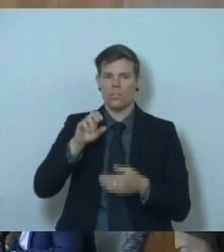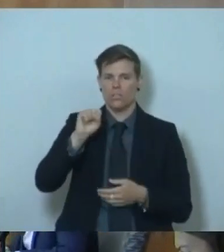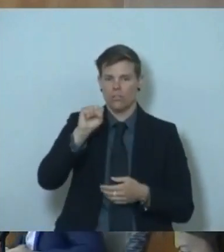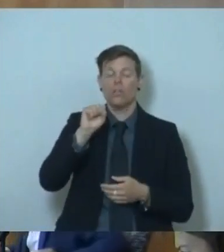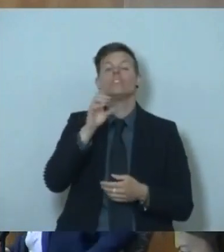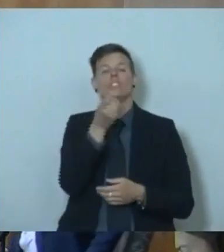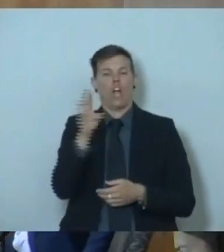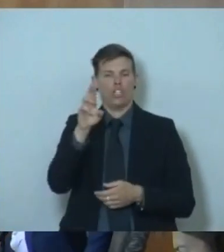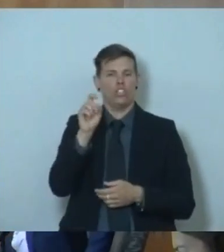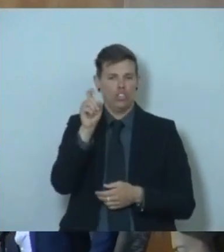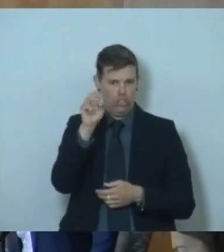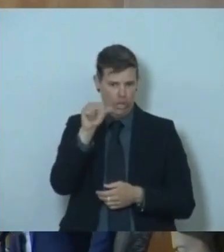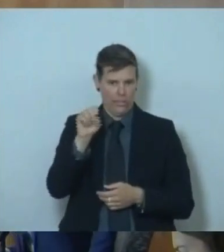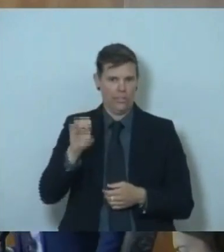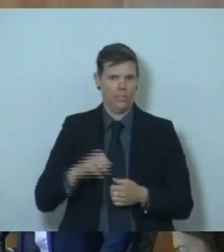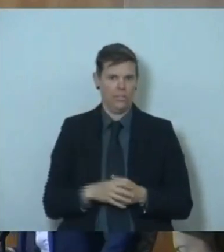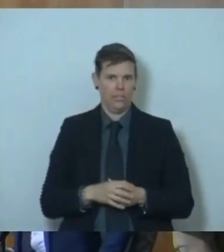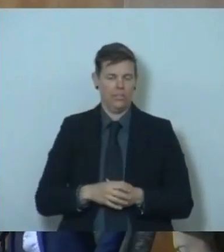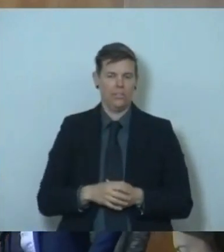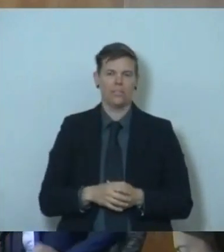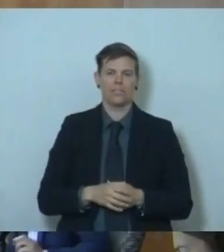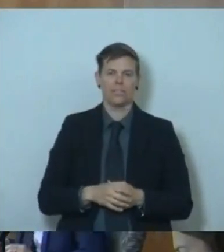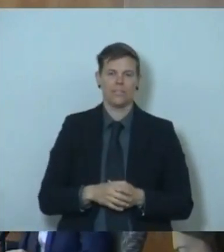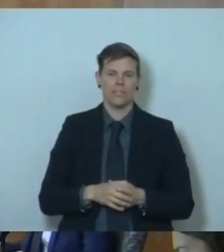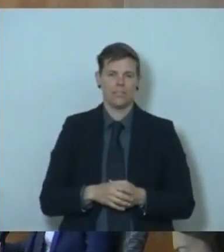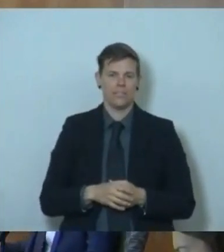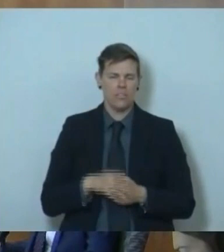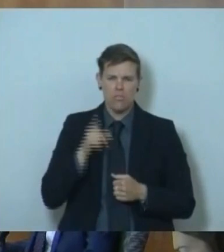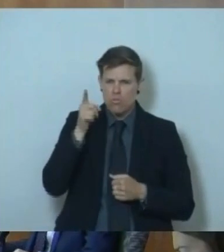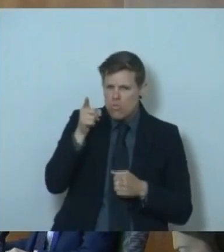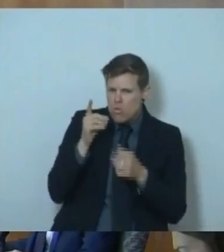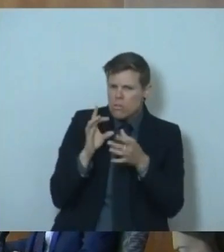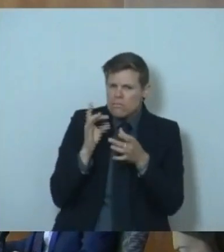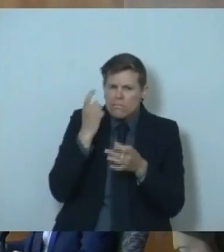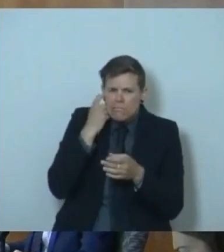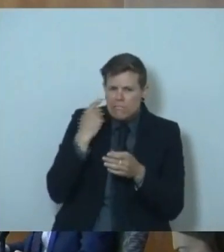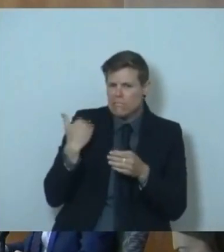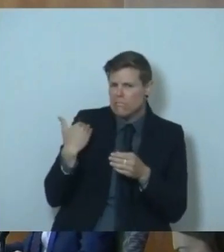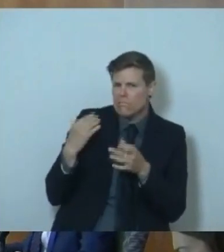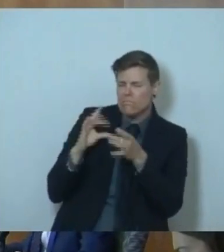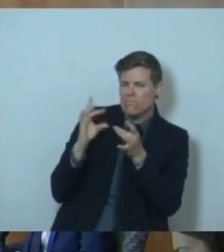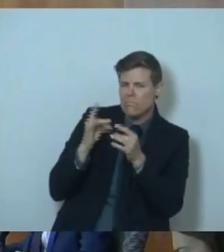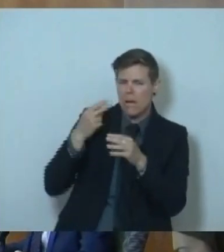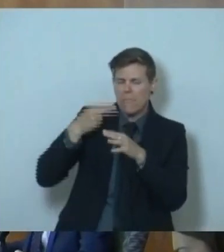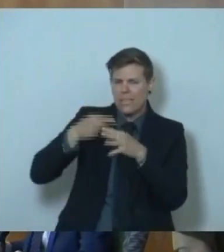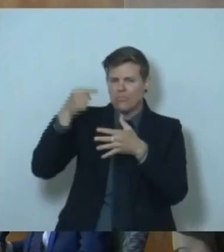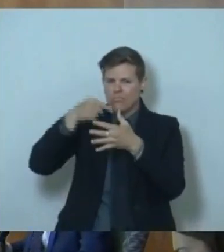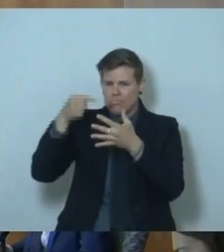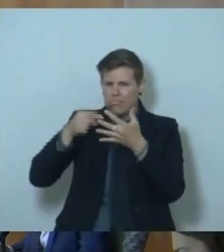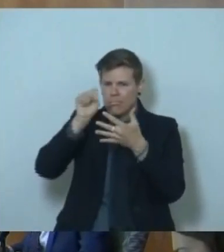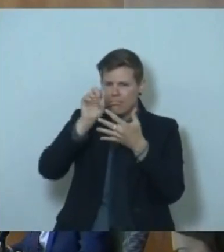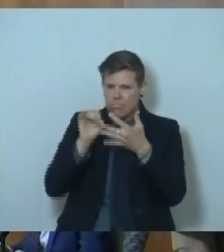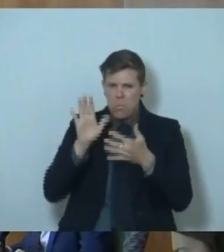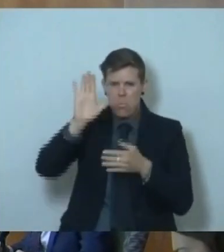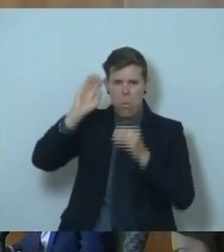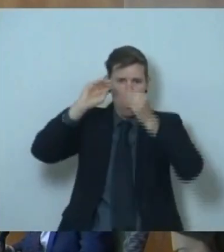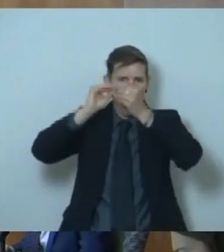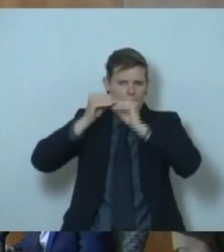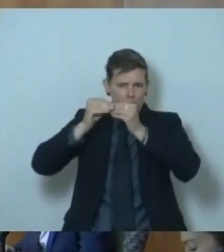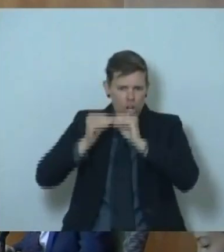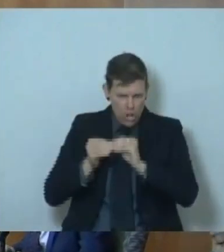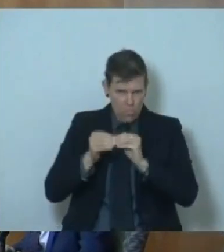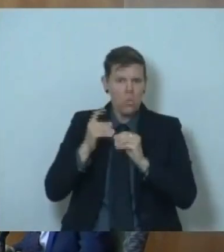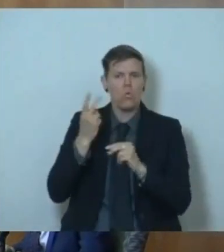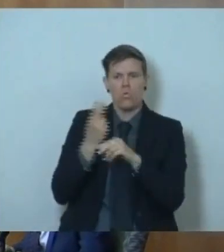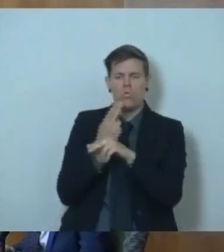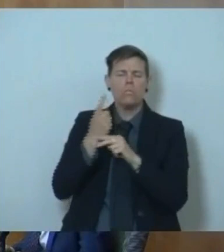something that you had mentioned in a previous conference about some of the data that you are using in your modeling, and that